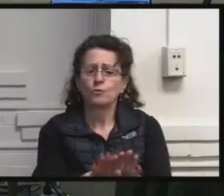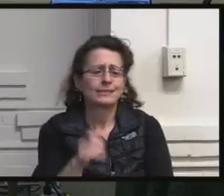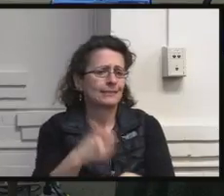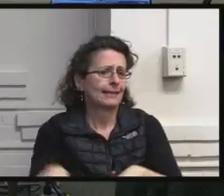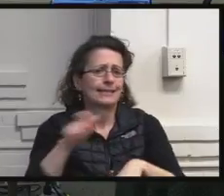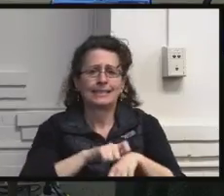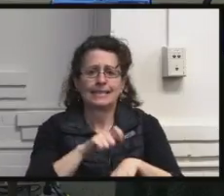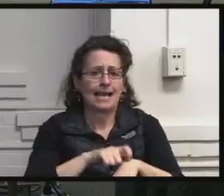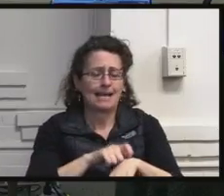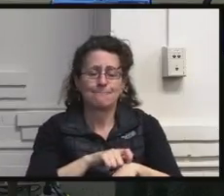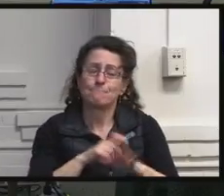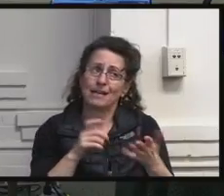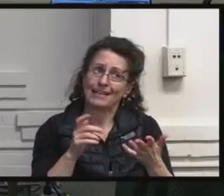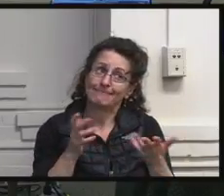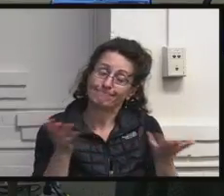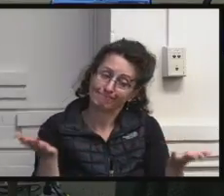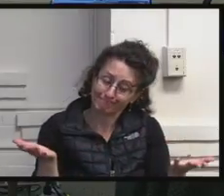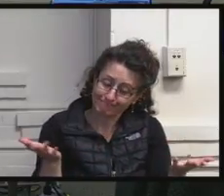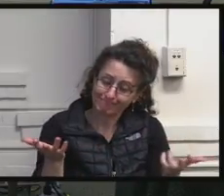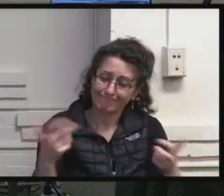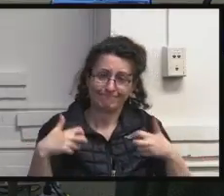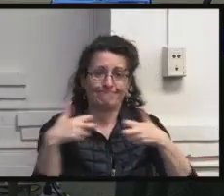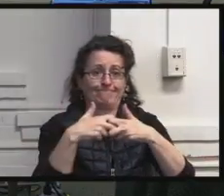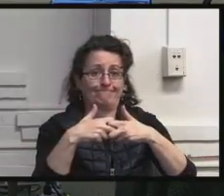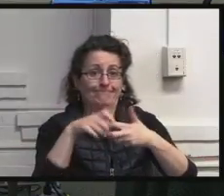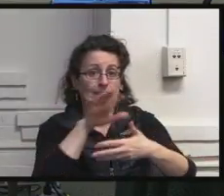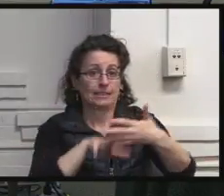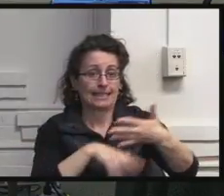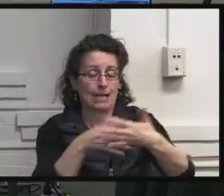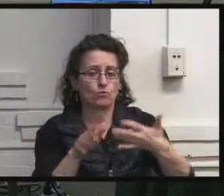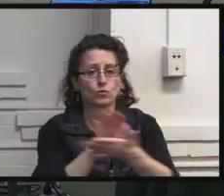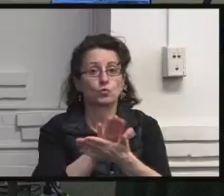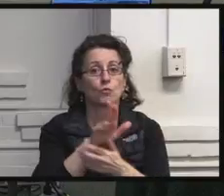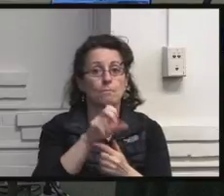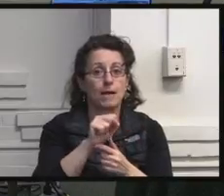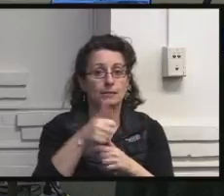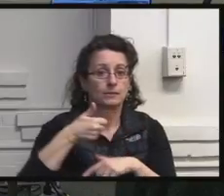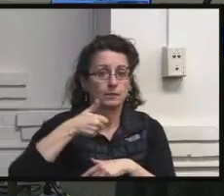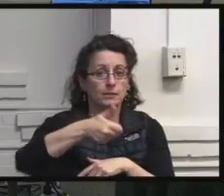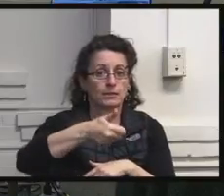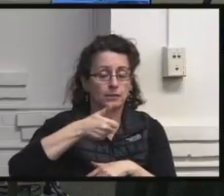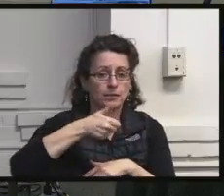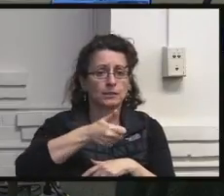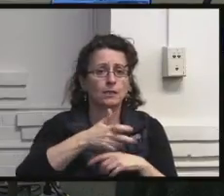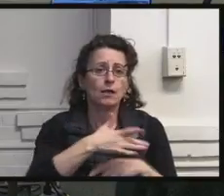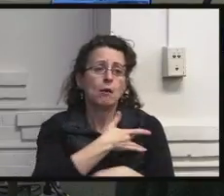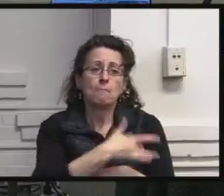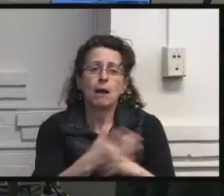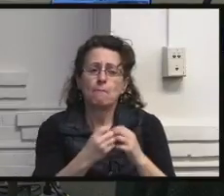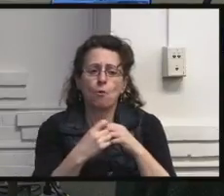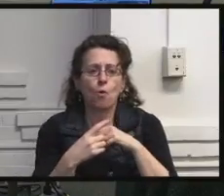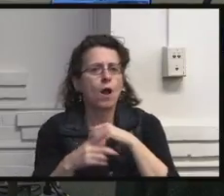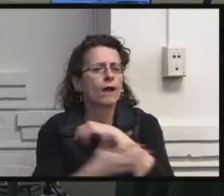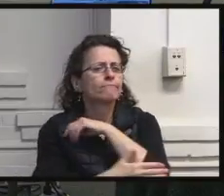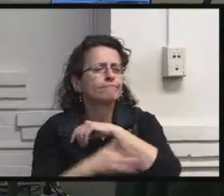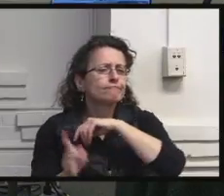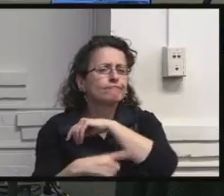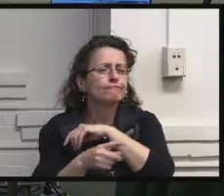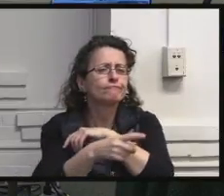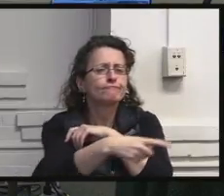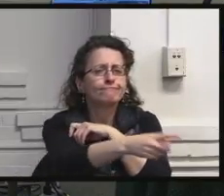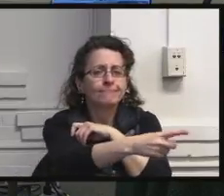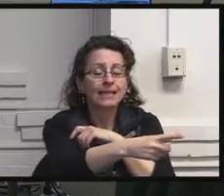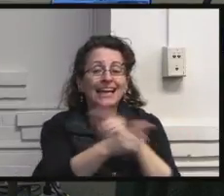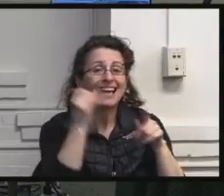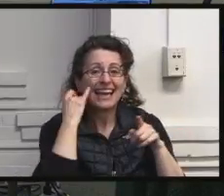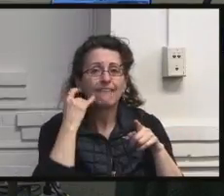want. One of the things that limits us, generally speaking, are the school buses. Now, that tends to be more in rural communities where, you know, the detour is